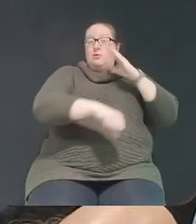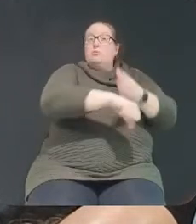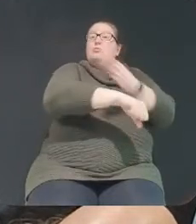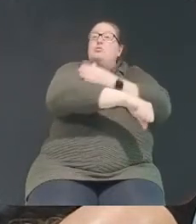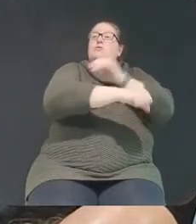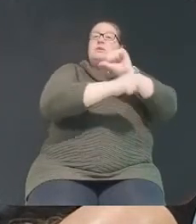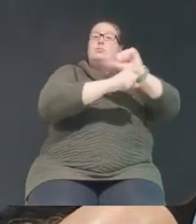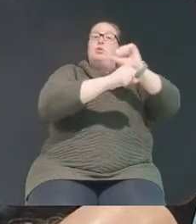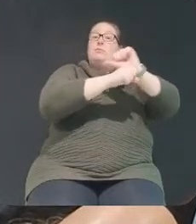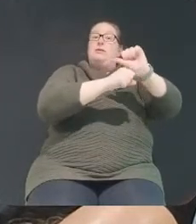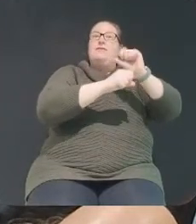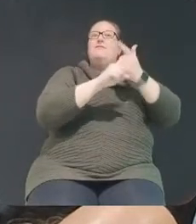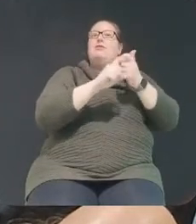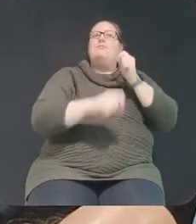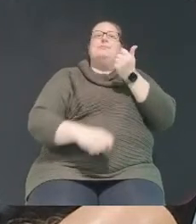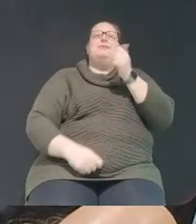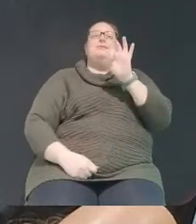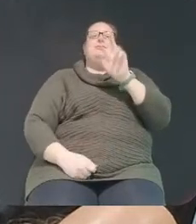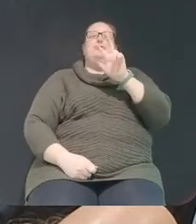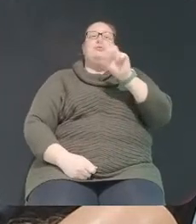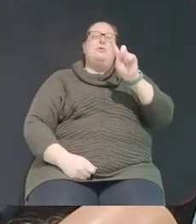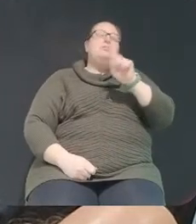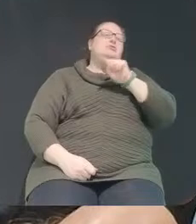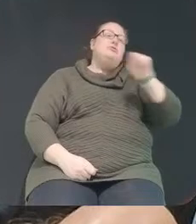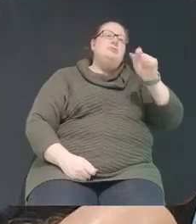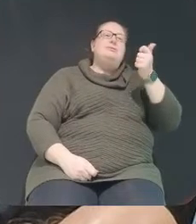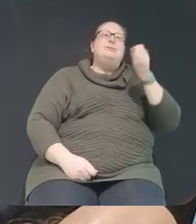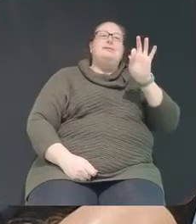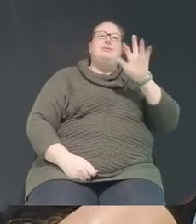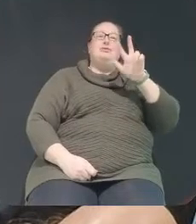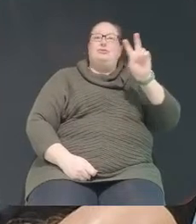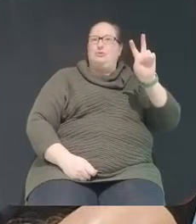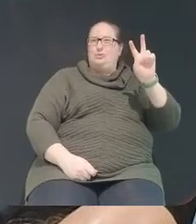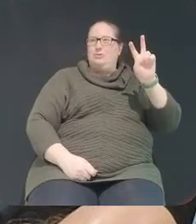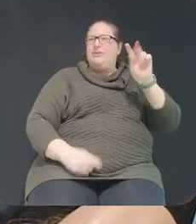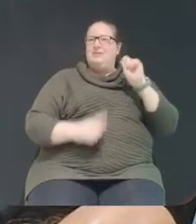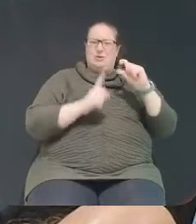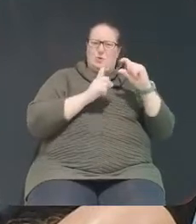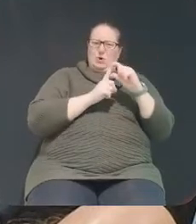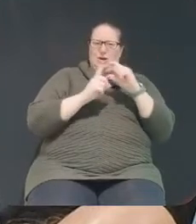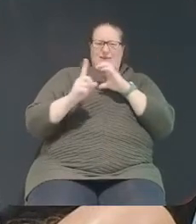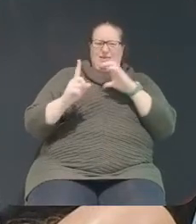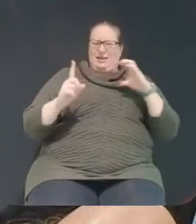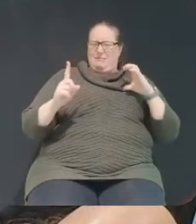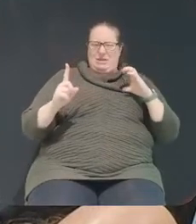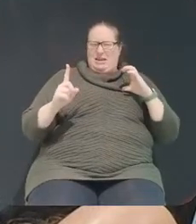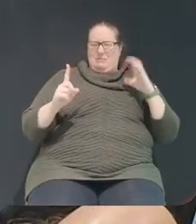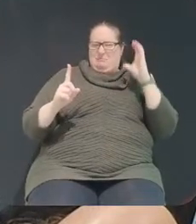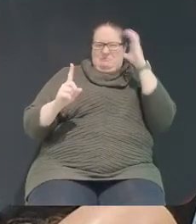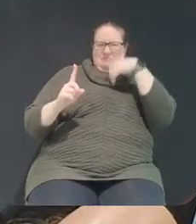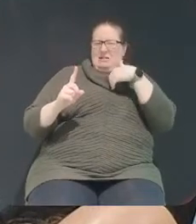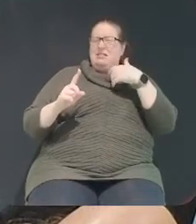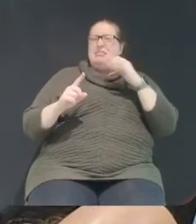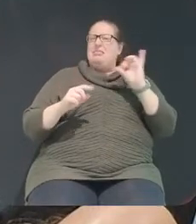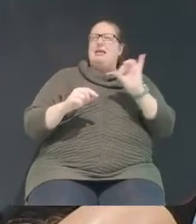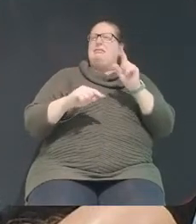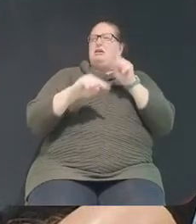from 1931 to 1932. Even the wording of the committee is interesting, as if they couldn't use the word